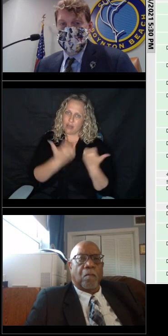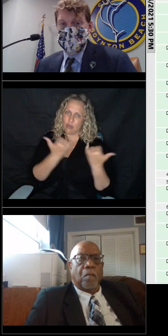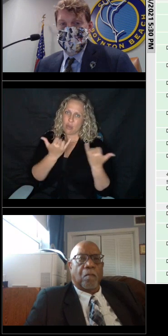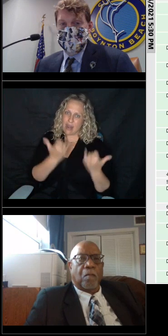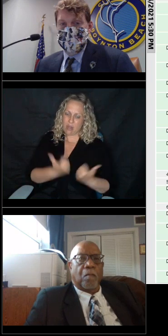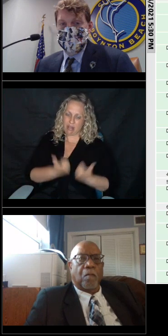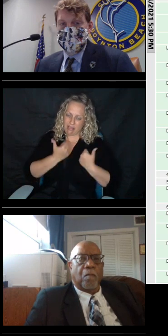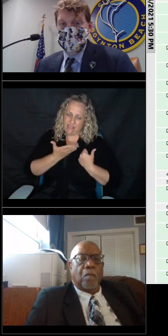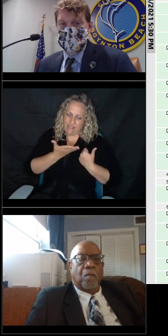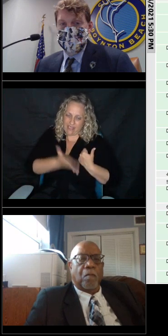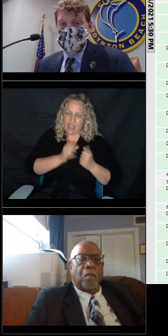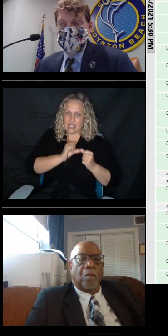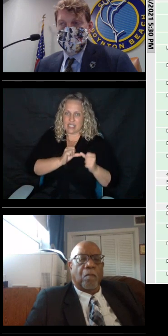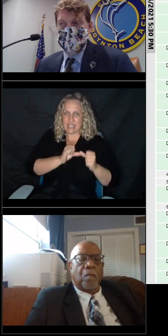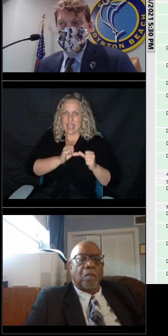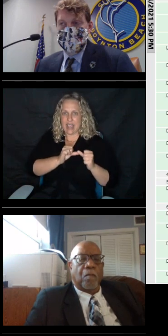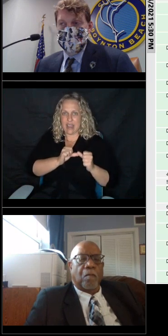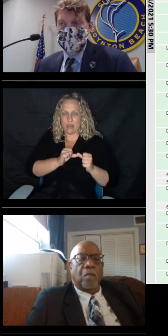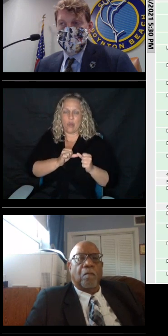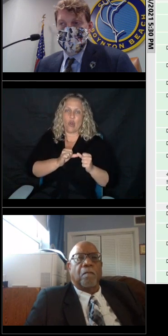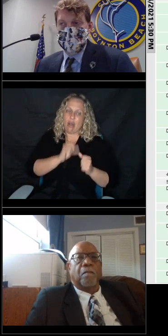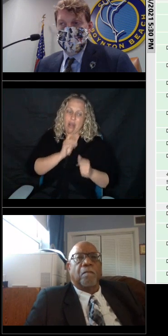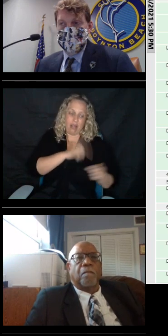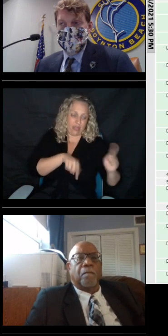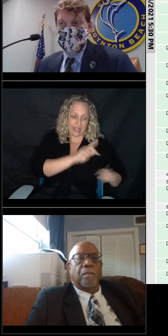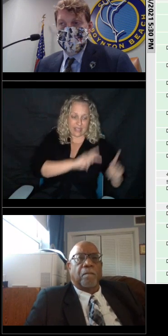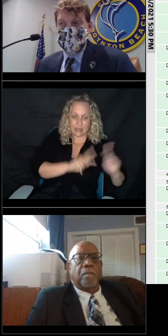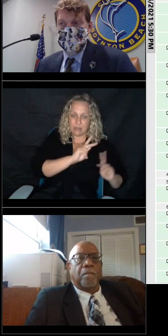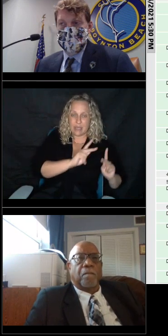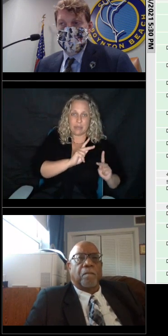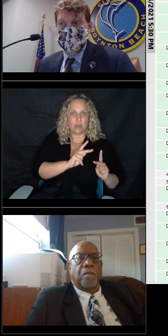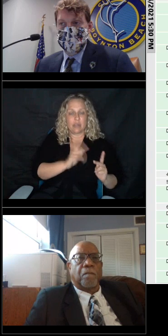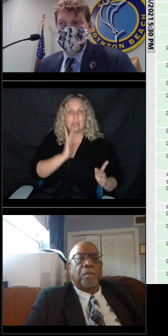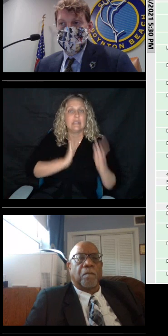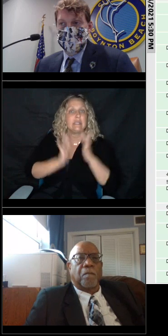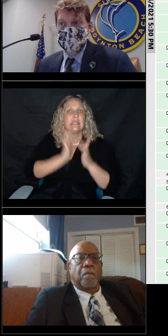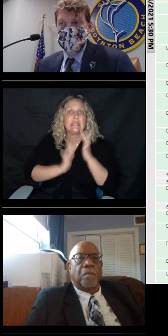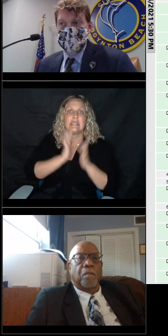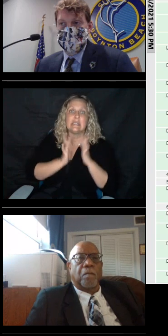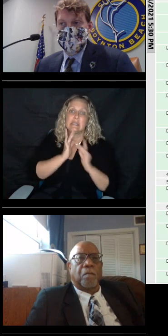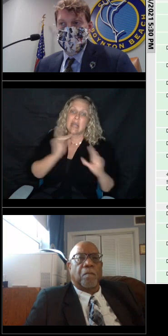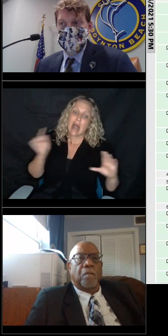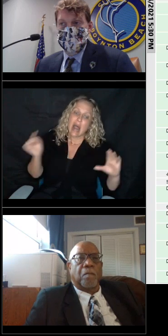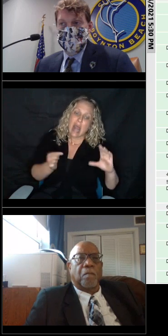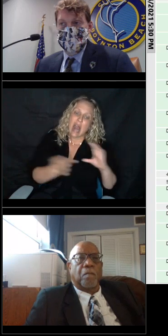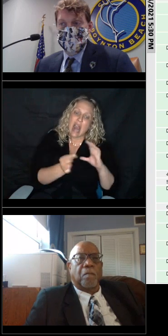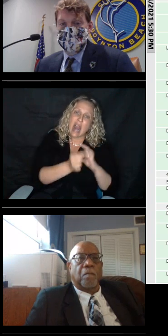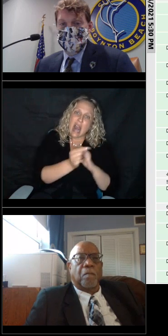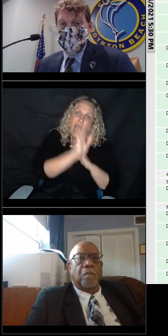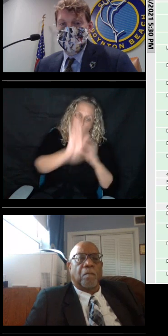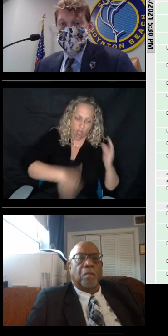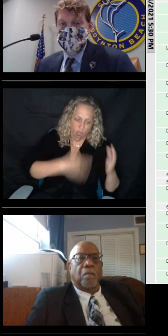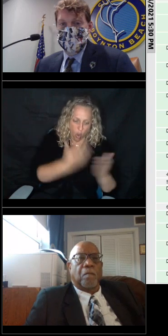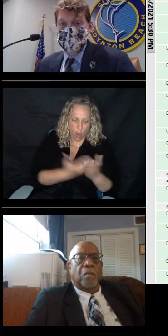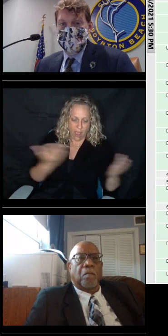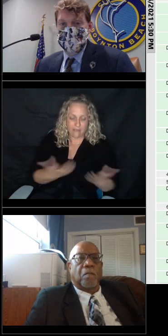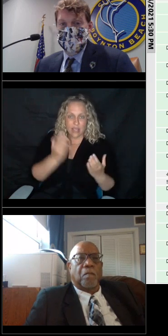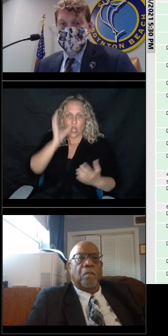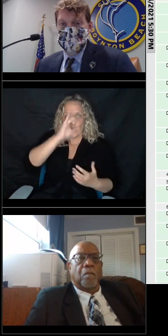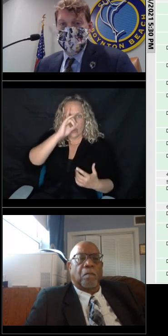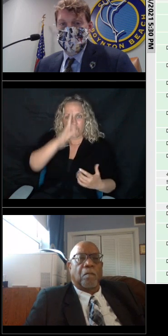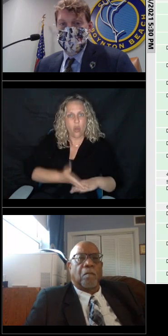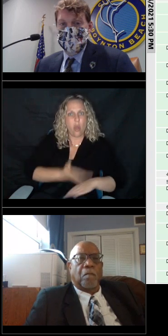Haiti to be sustainable, and these people took a very long, strenuous journey to make it all the way here, seeking for a better life